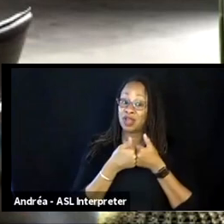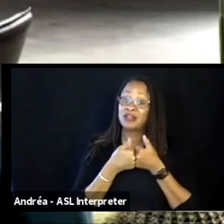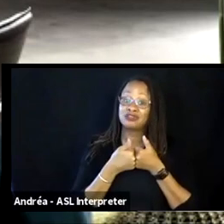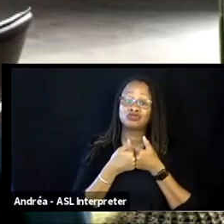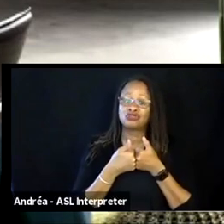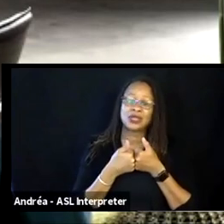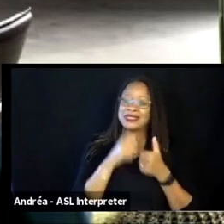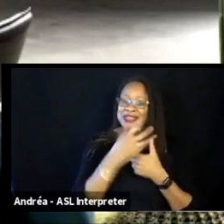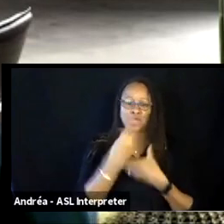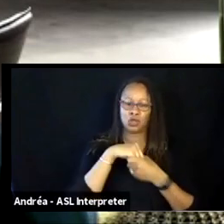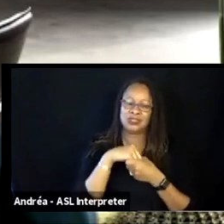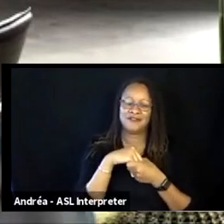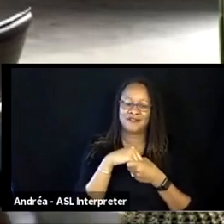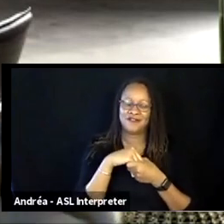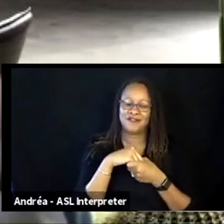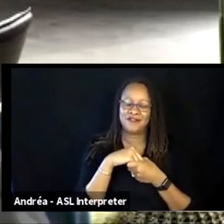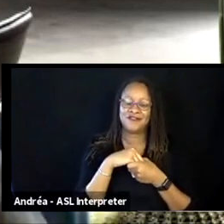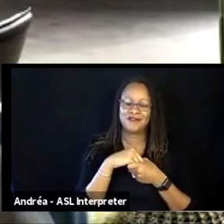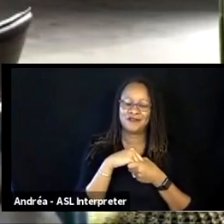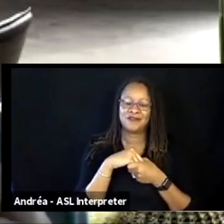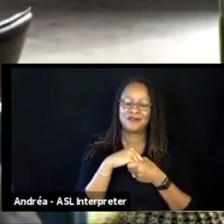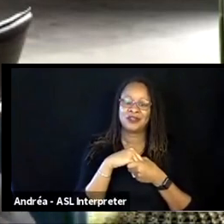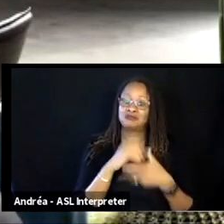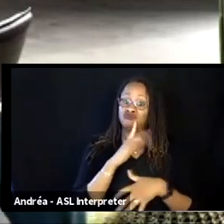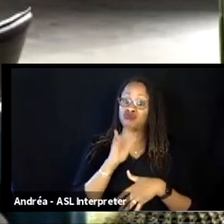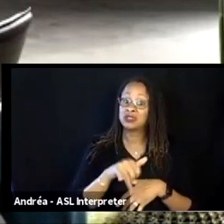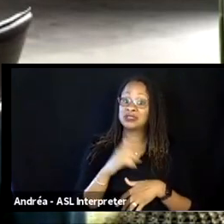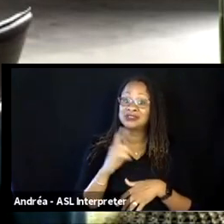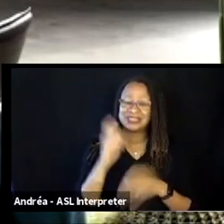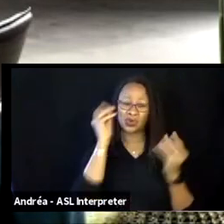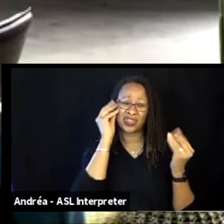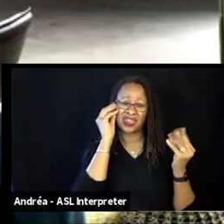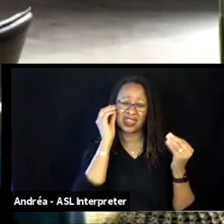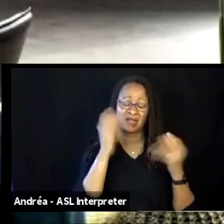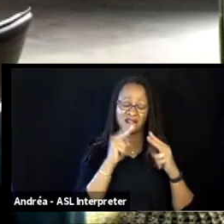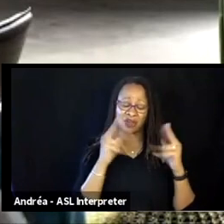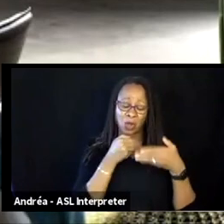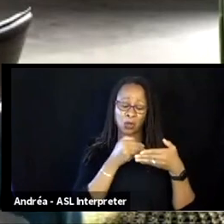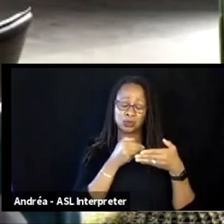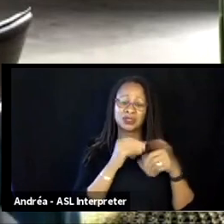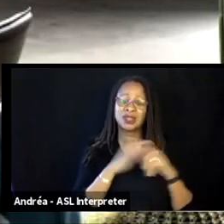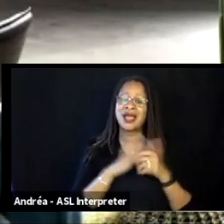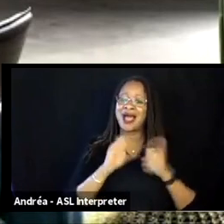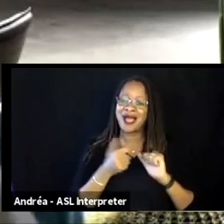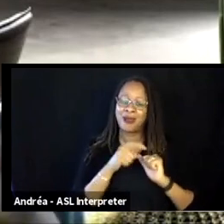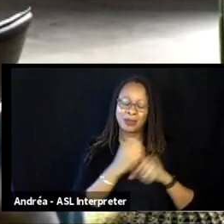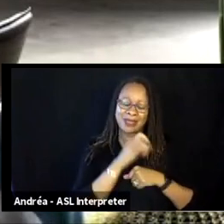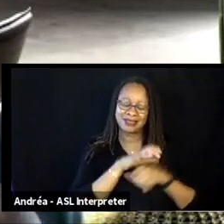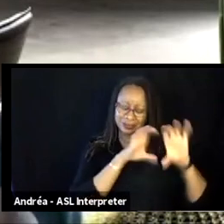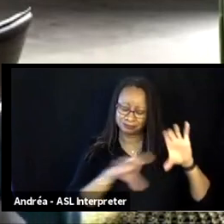been inclusive. And we have to really think very closely how we make these